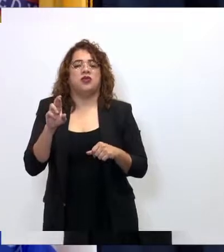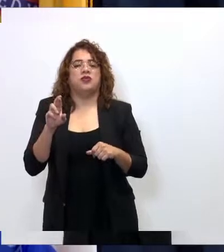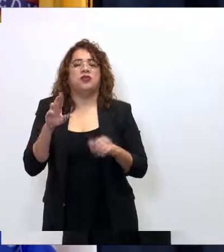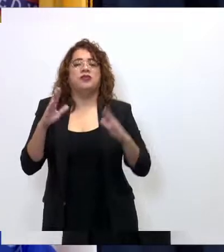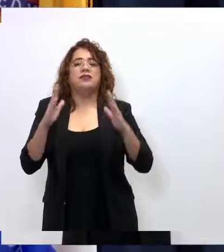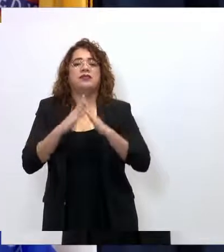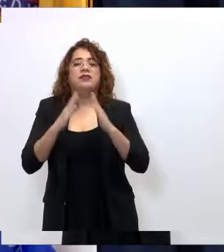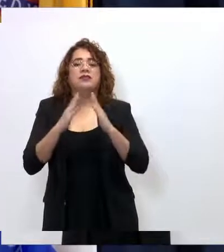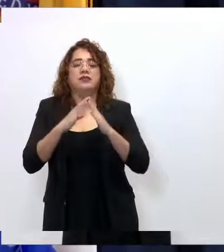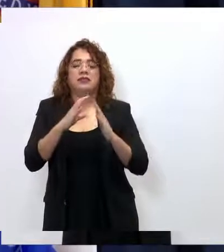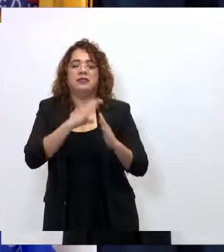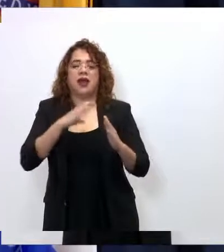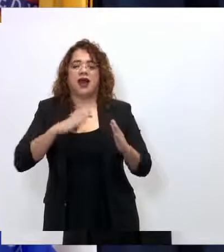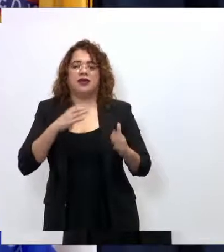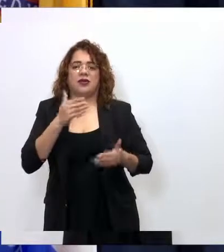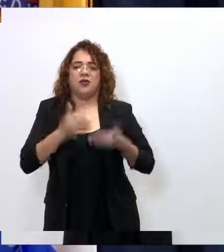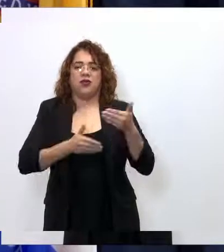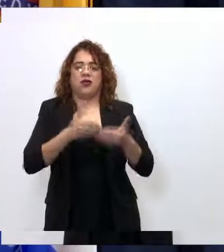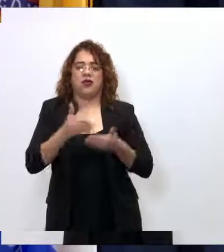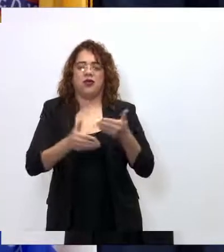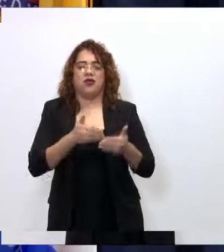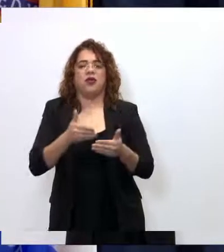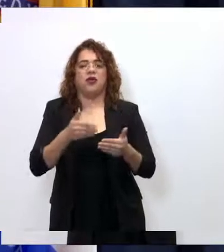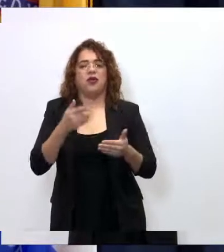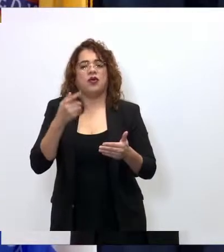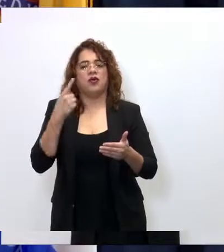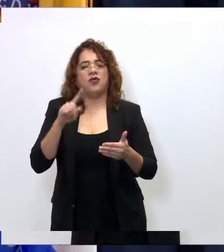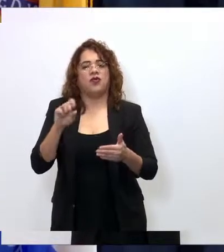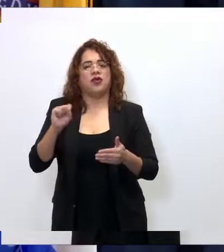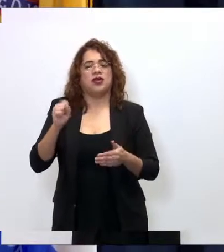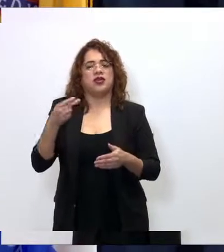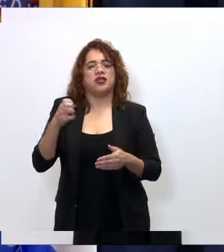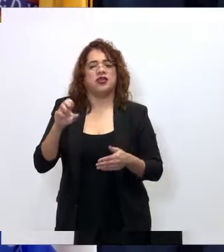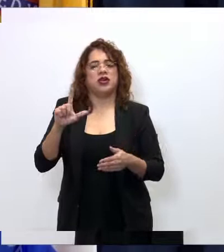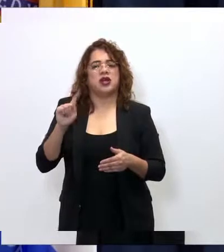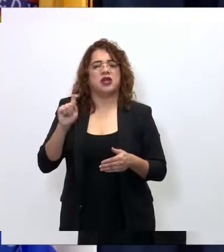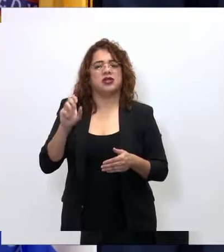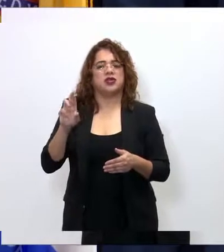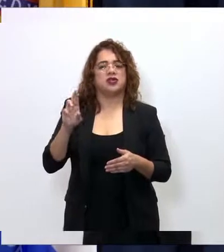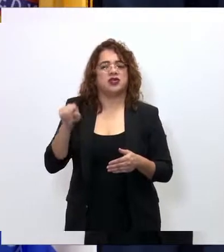city council process about approving the shelter, the convention center.